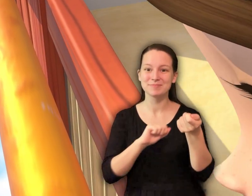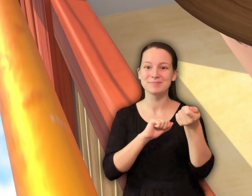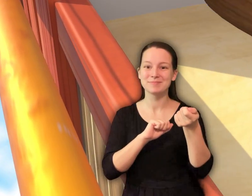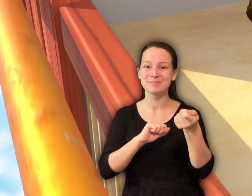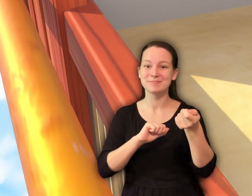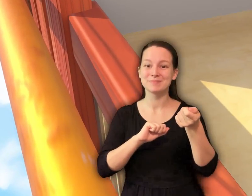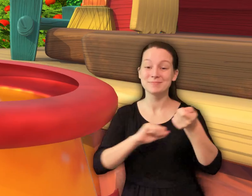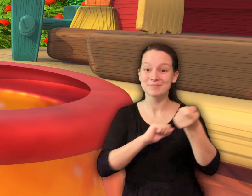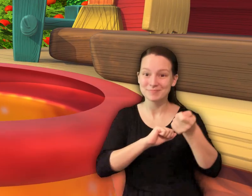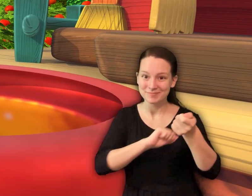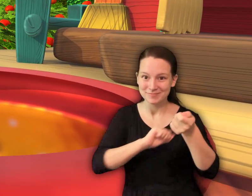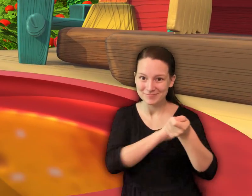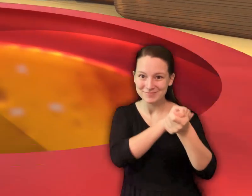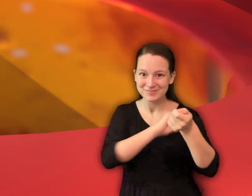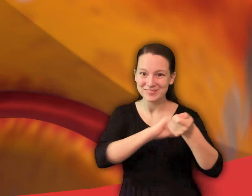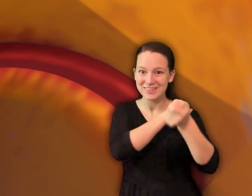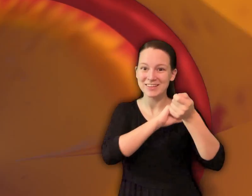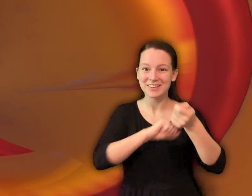again